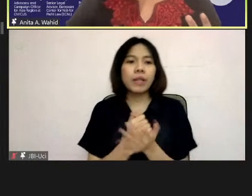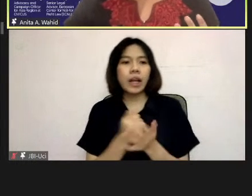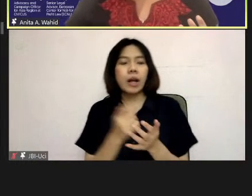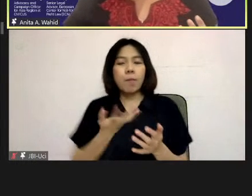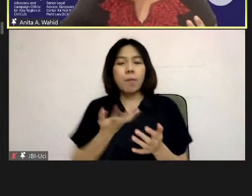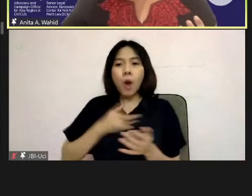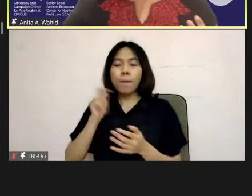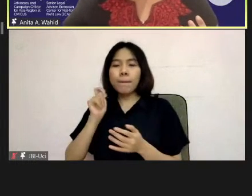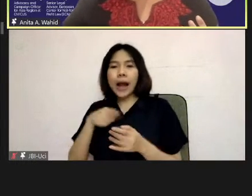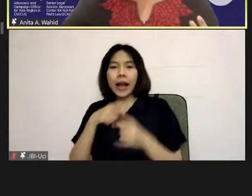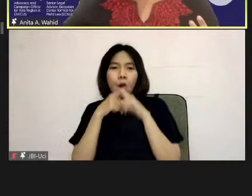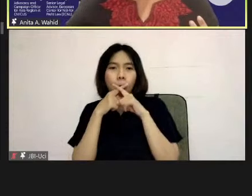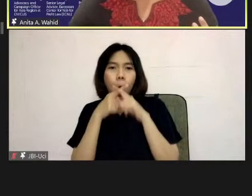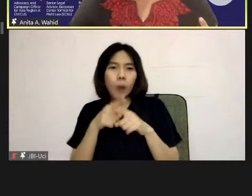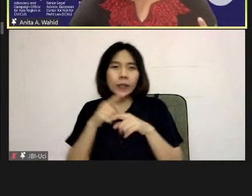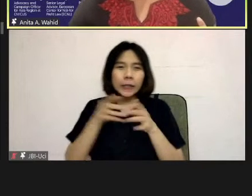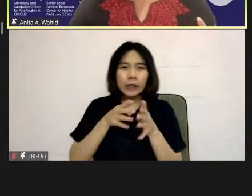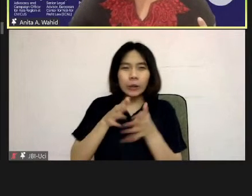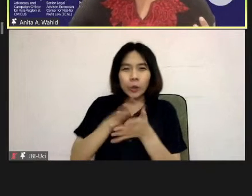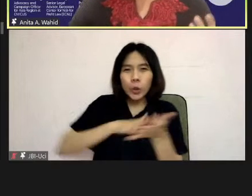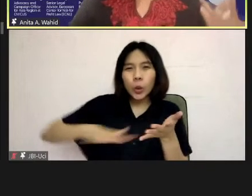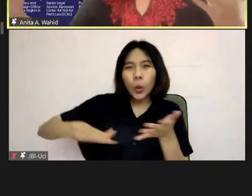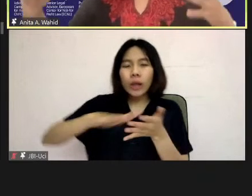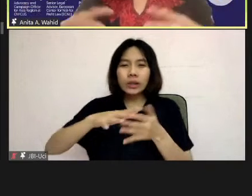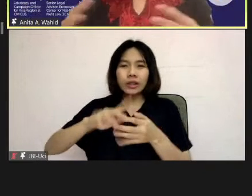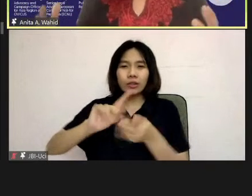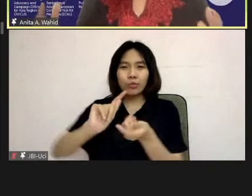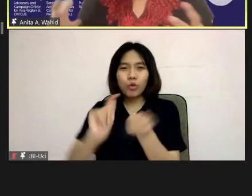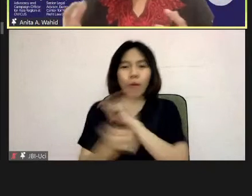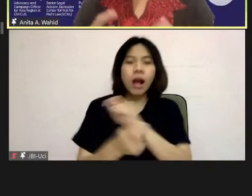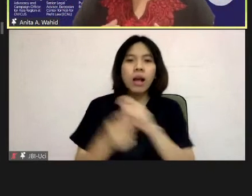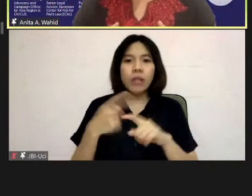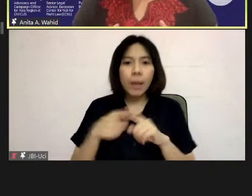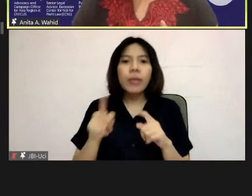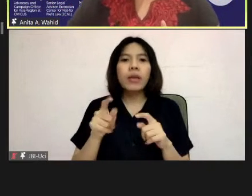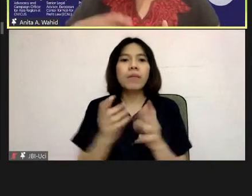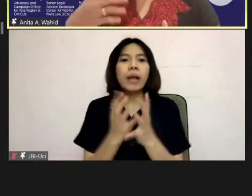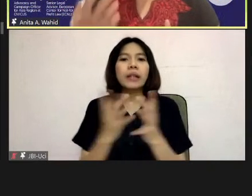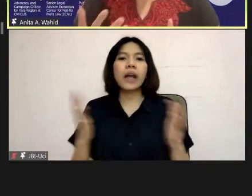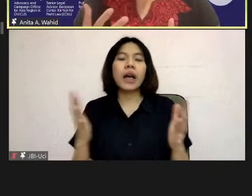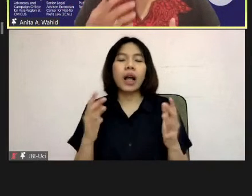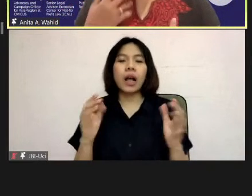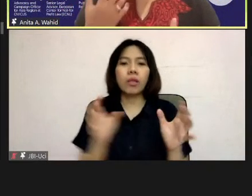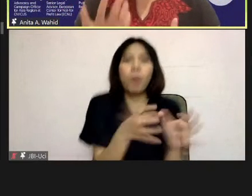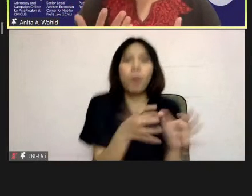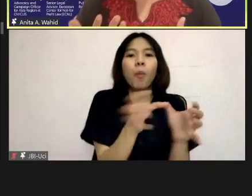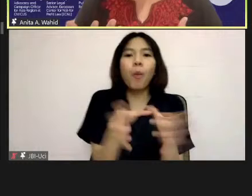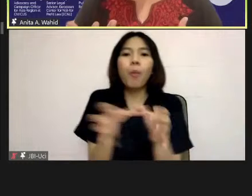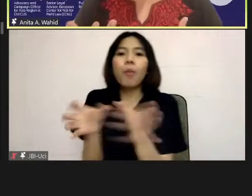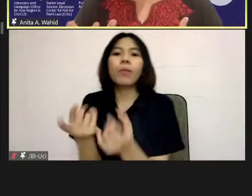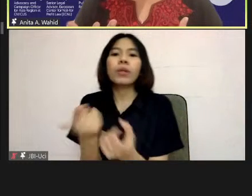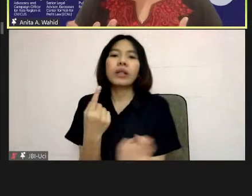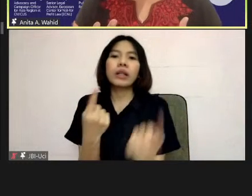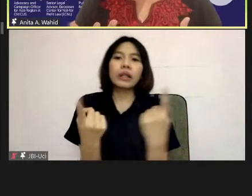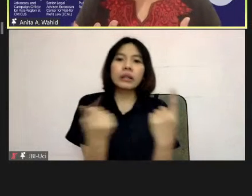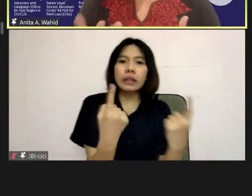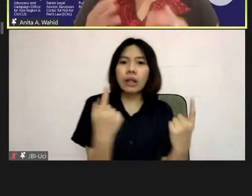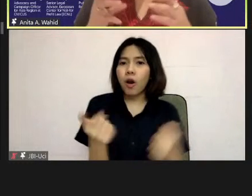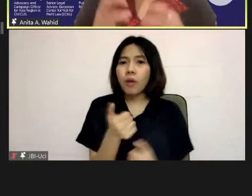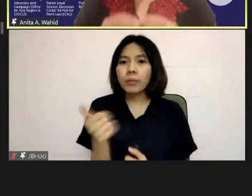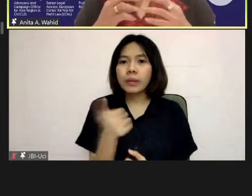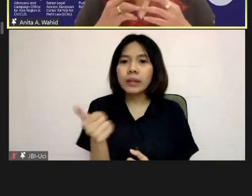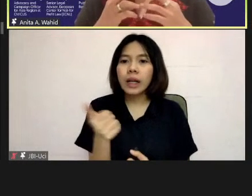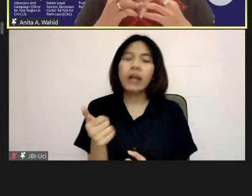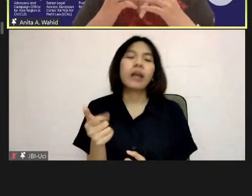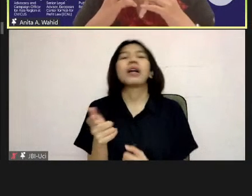the content that being utilized is only these informations, and then there's an impact after that process which is called polarization.